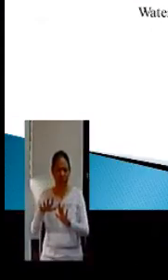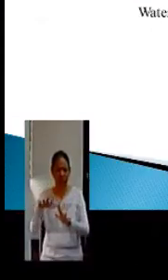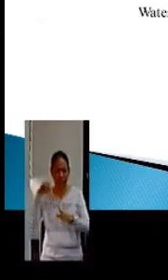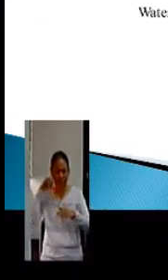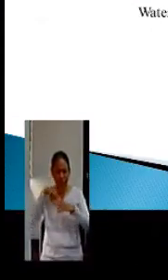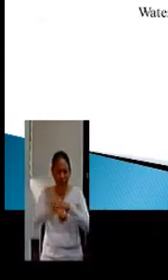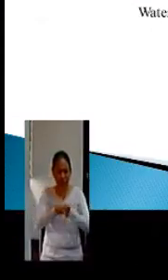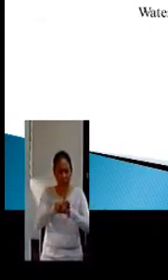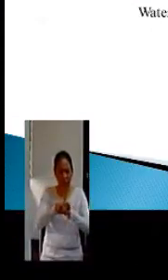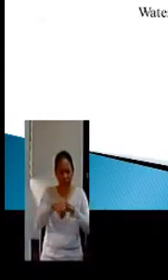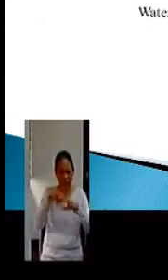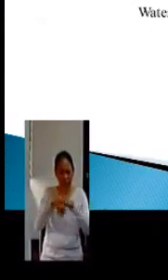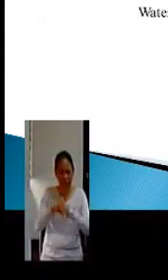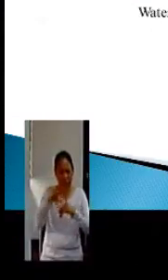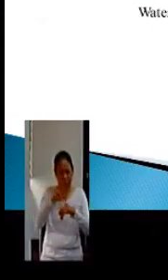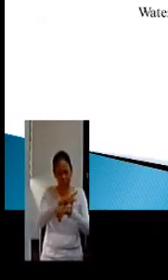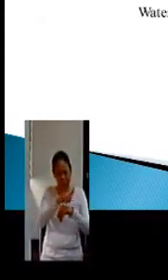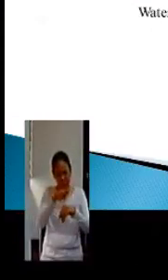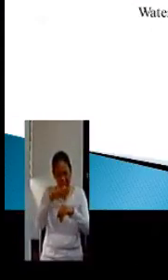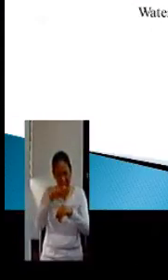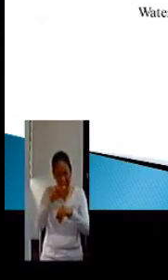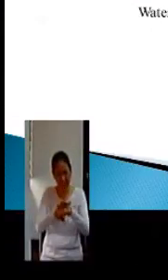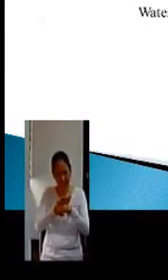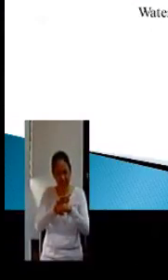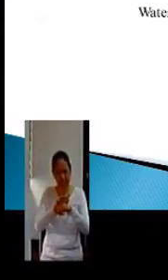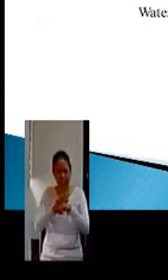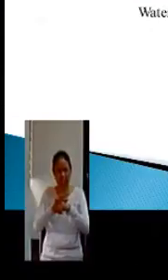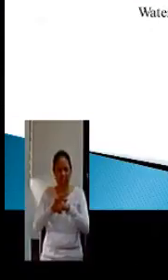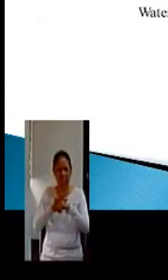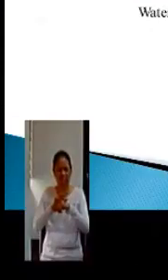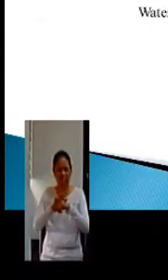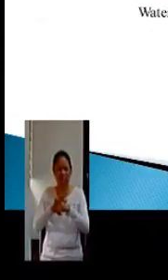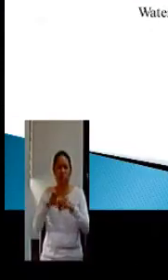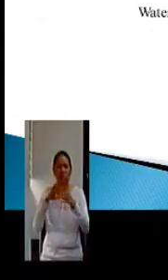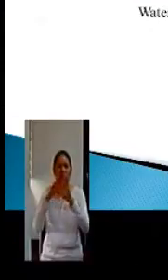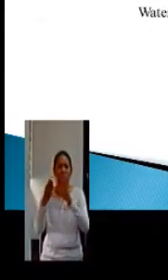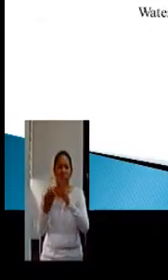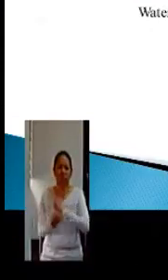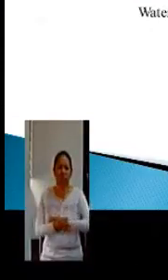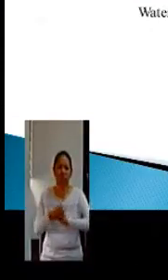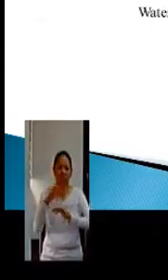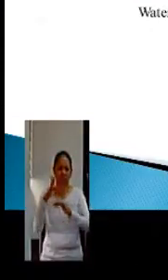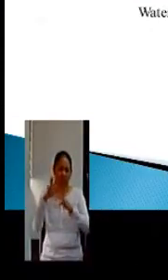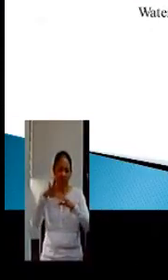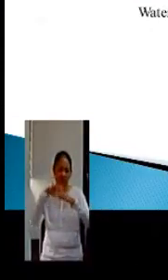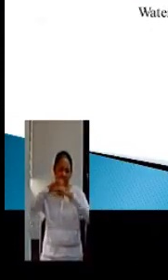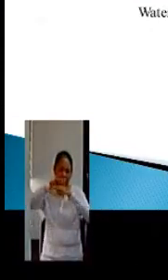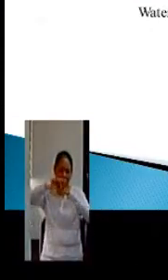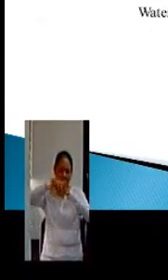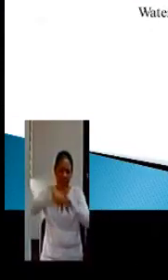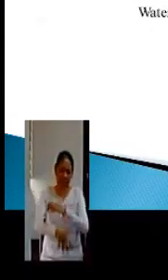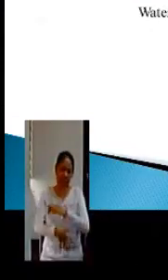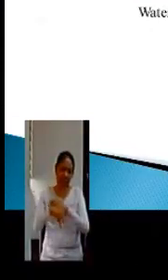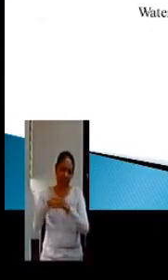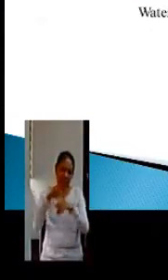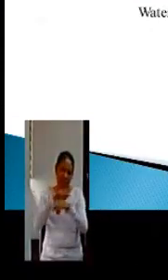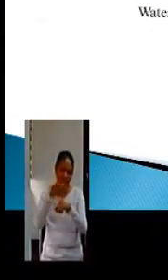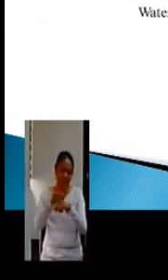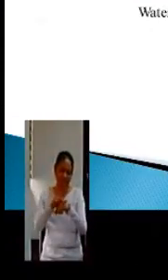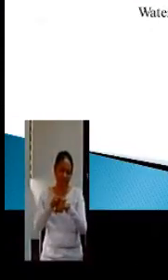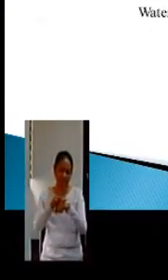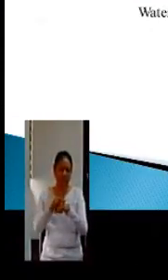tubig sa loob ng mga bitak, and that will eventually lead to the erosion of our rice terraces. And mind you, ladies and